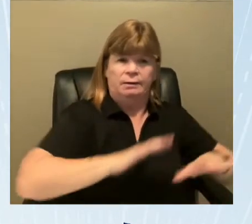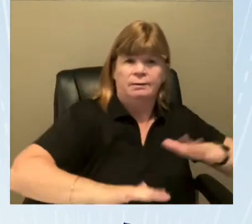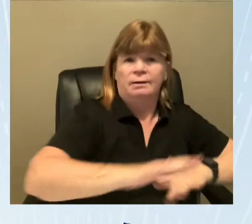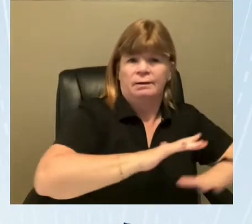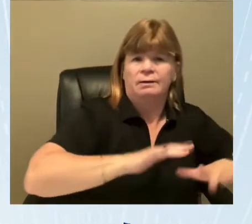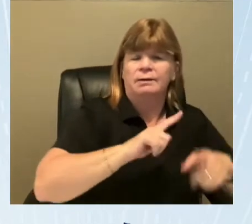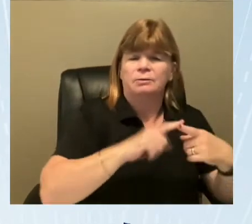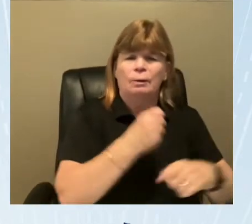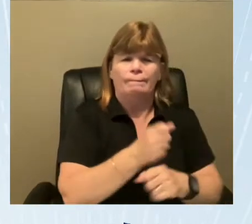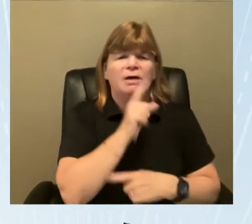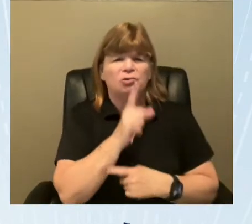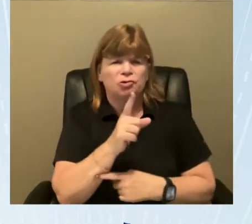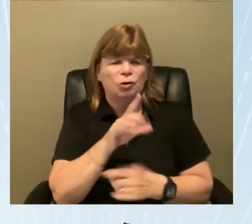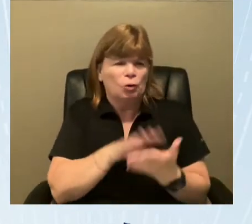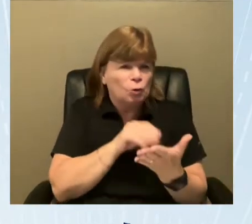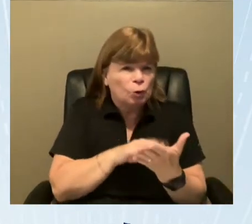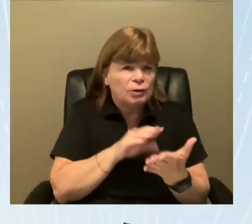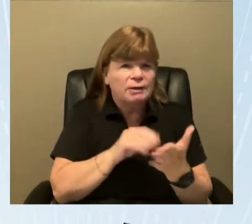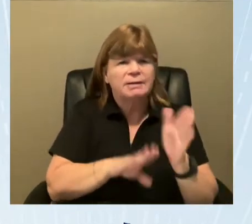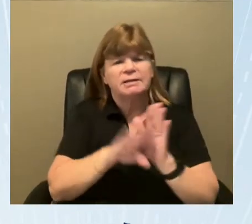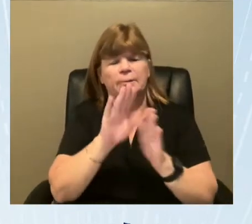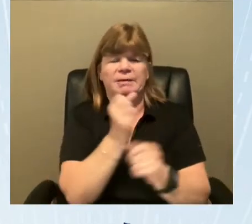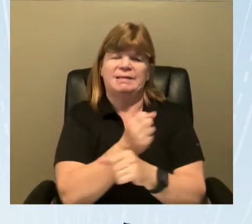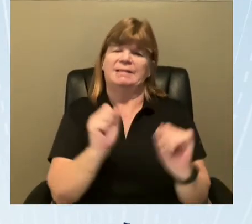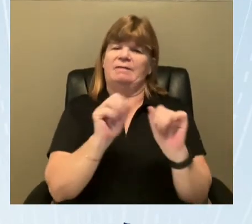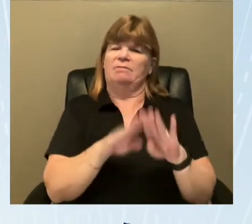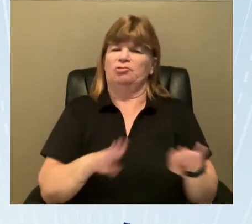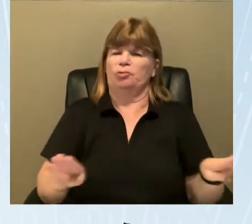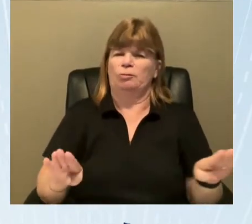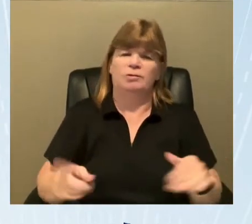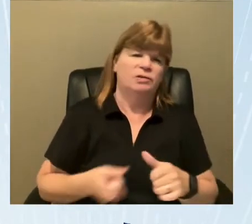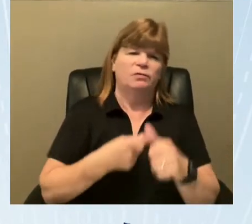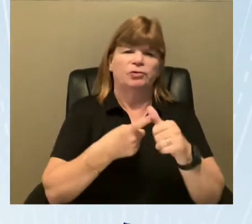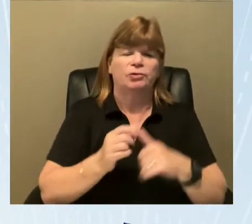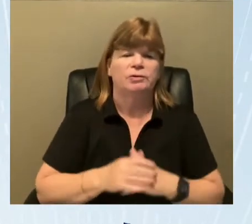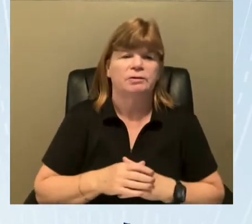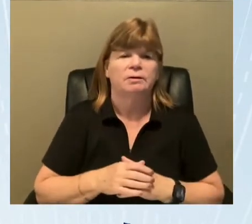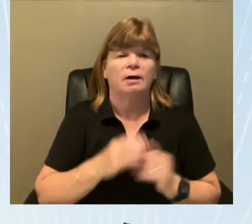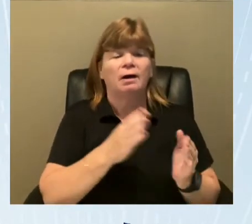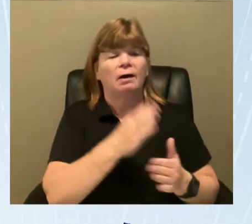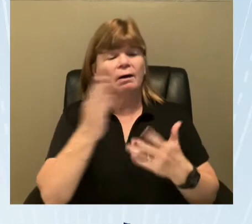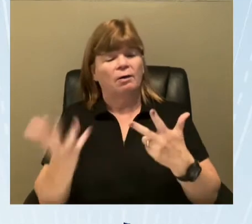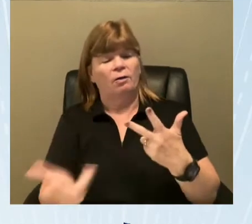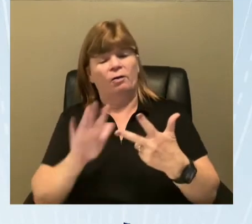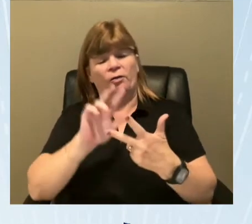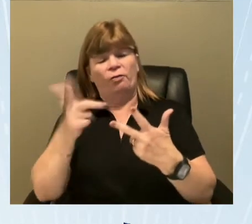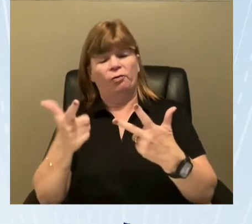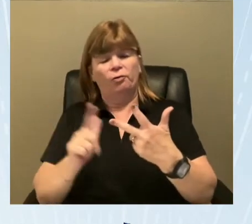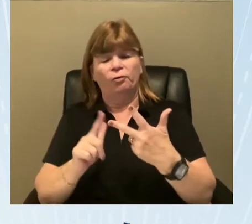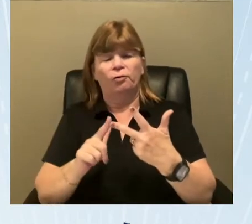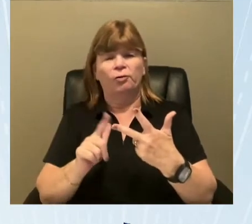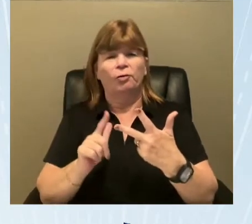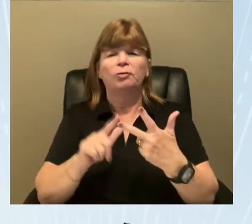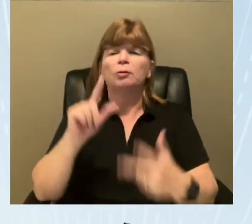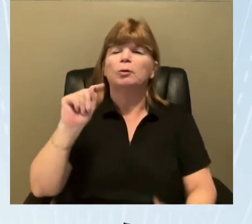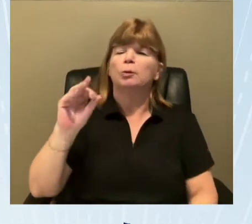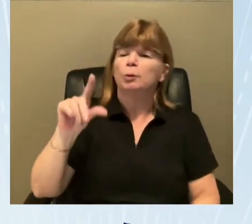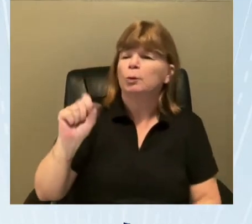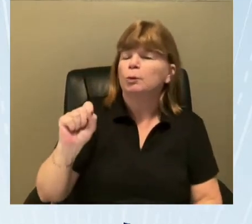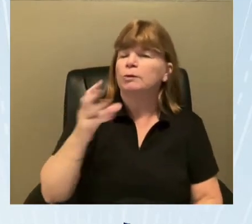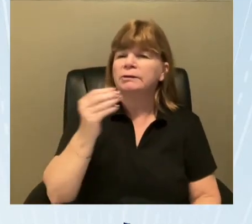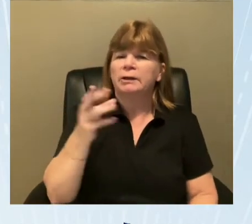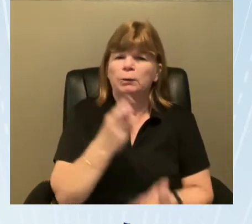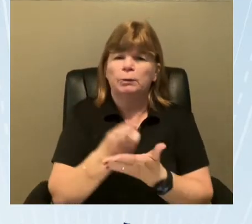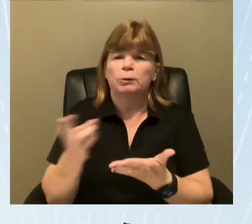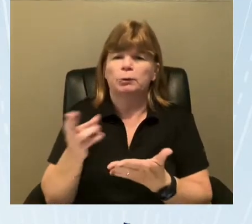the learning and development and safety of children. And thirdly would be the tools and resources that providers